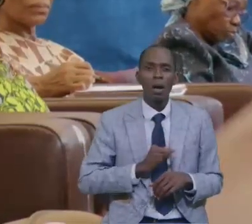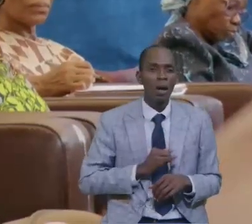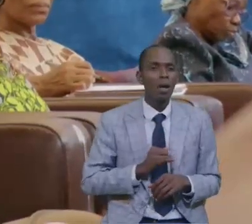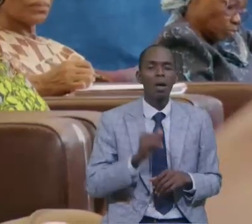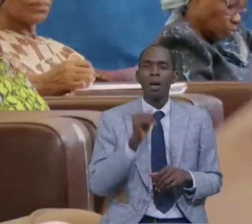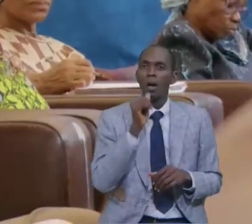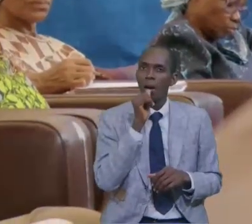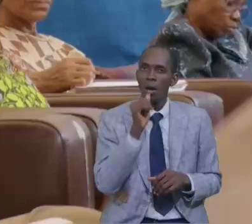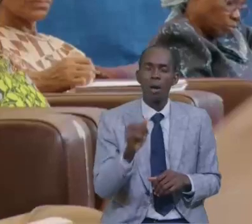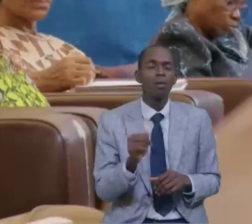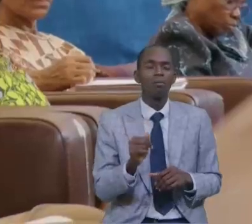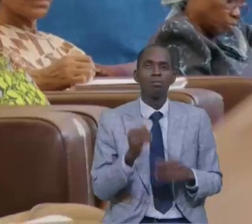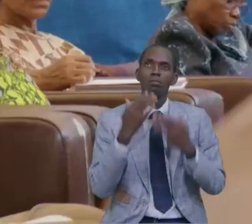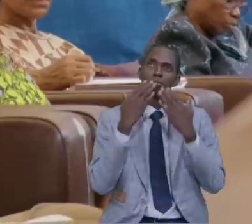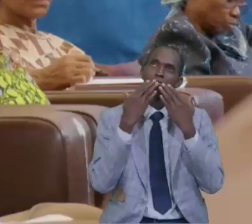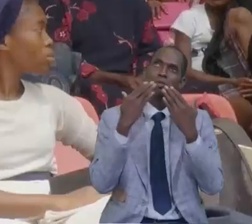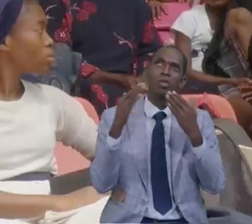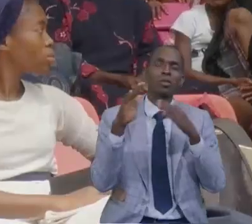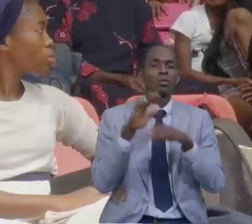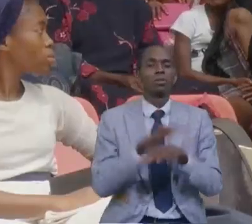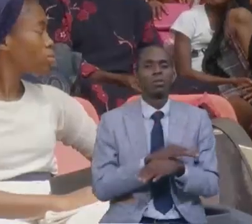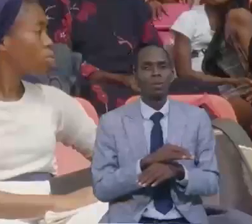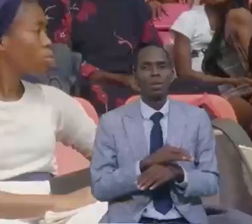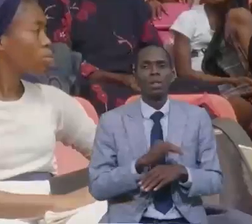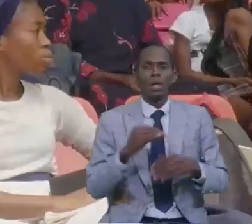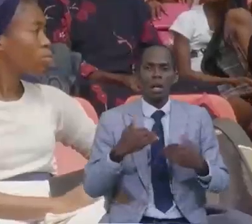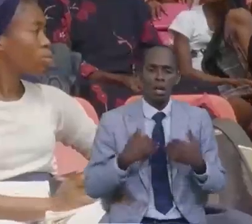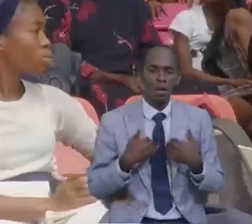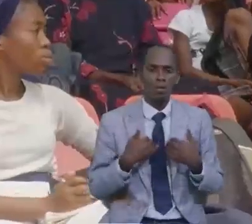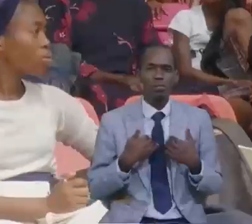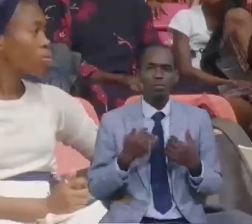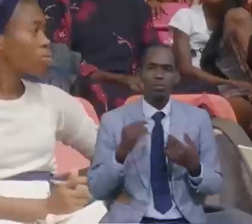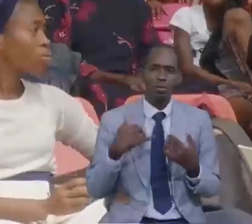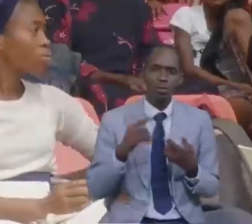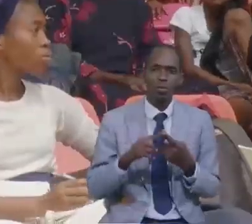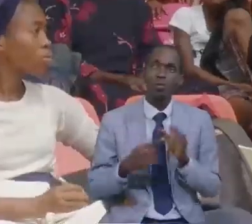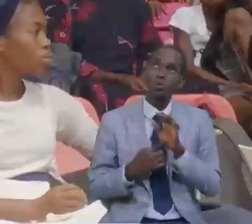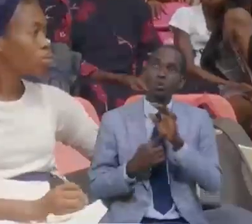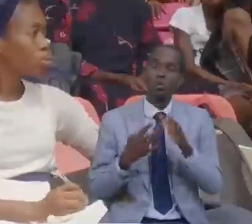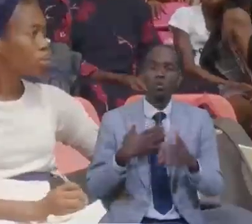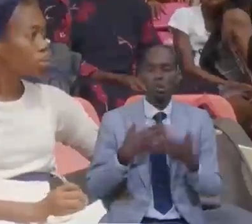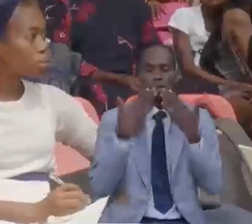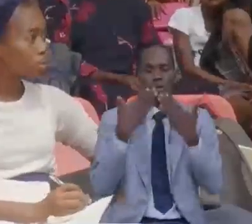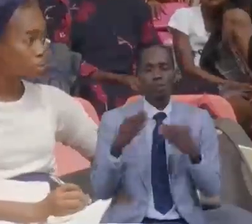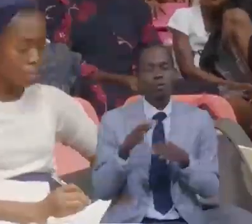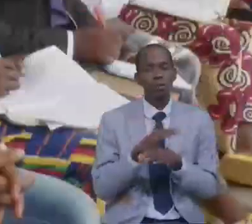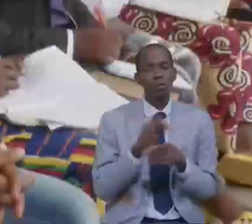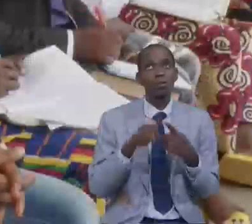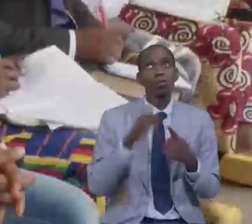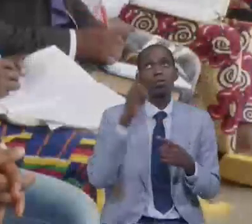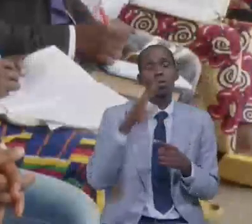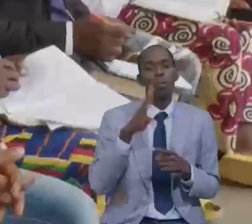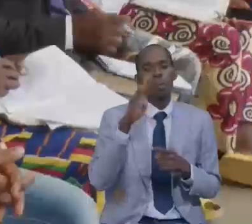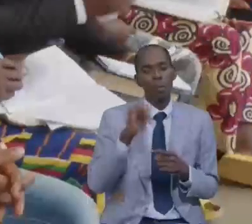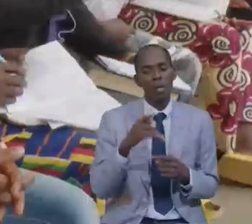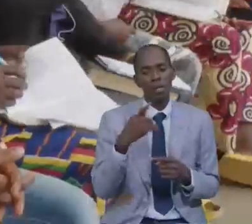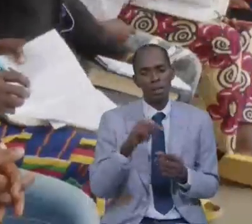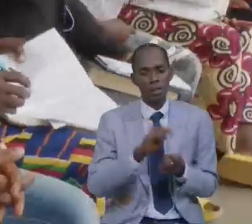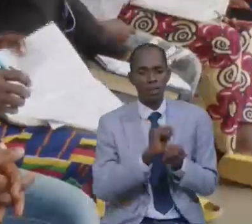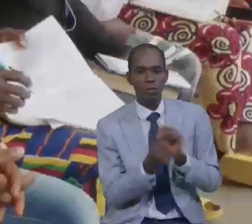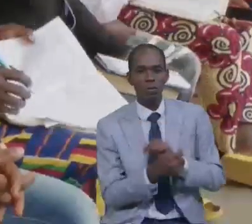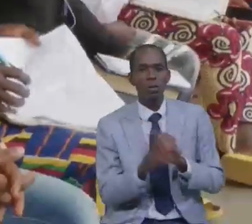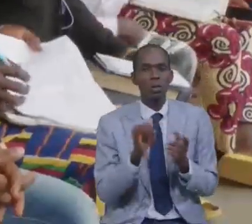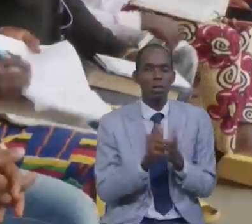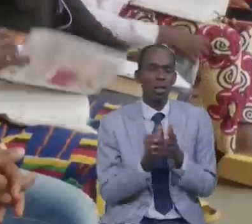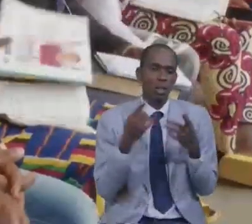that takes place. It tells us in Romans chapter 12, verse 1, it says, I beseech you